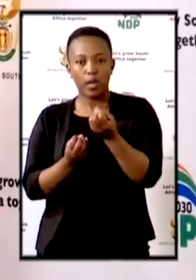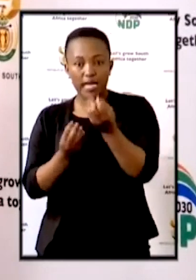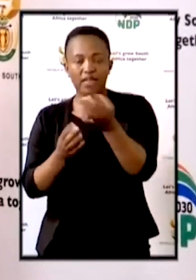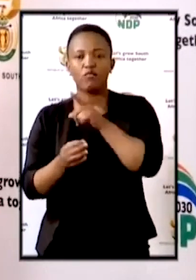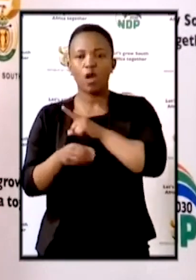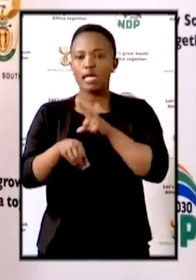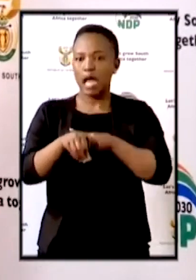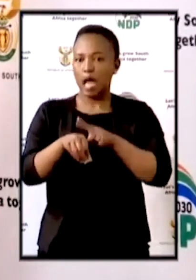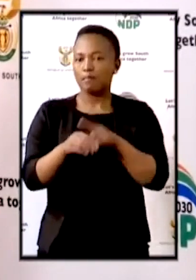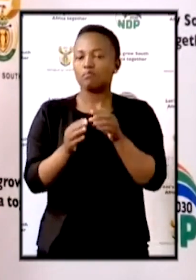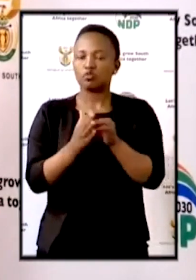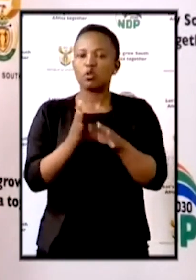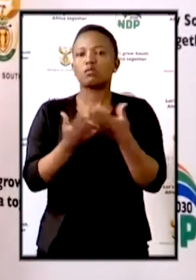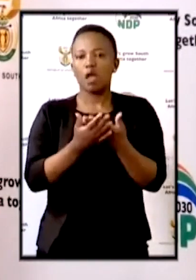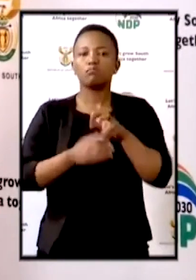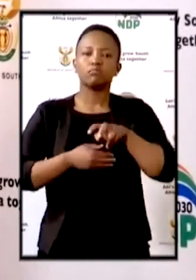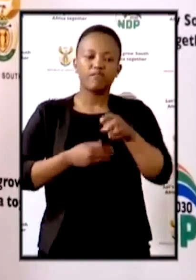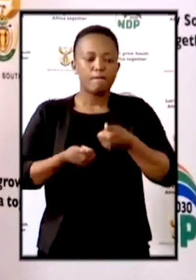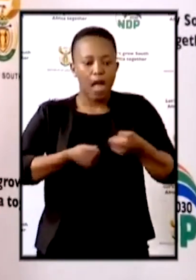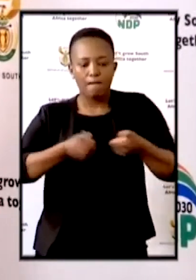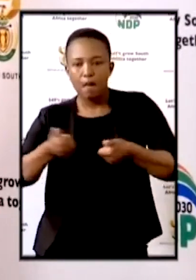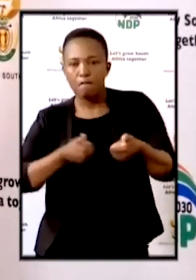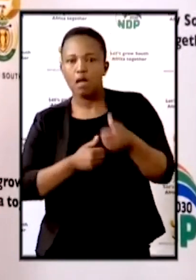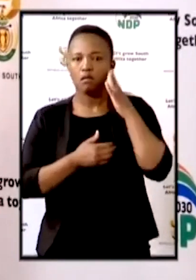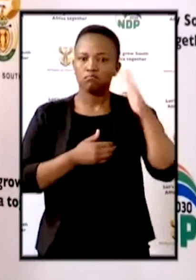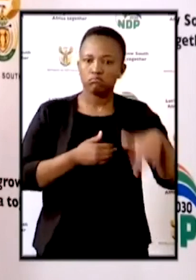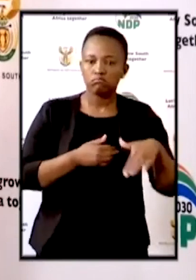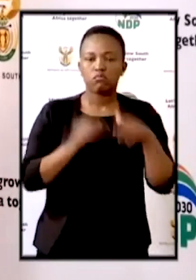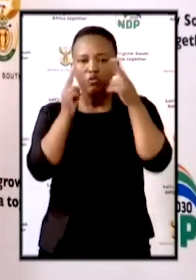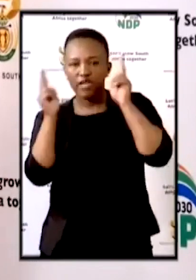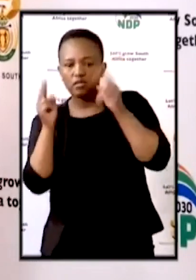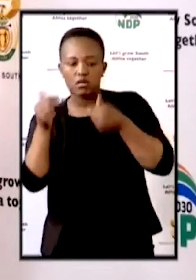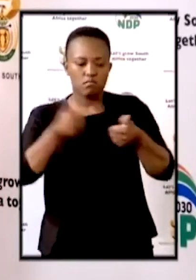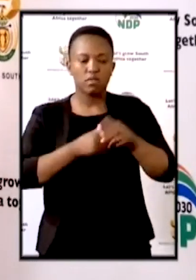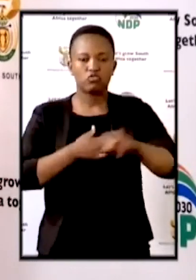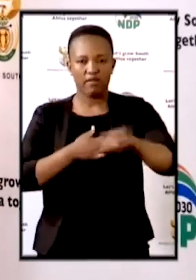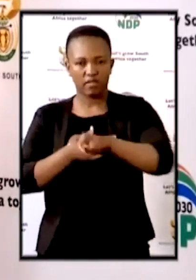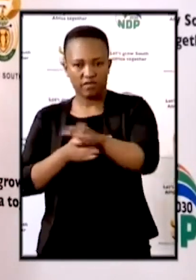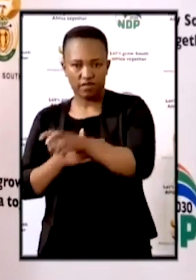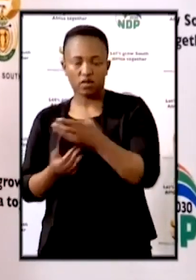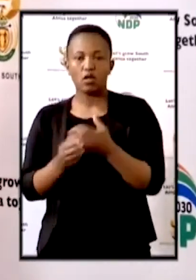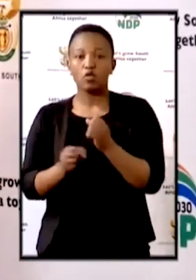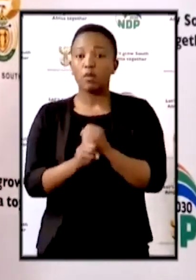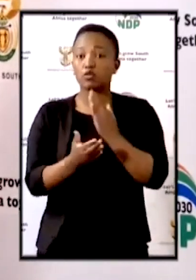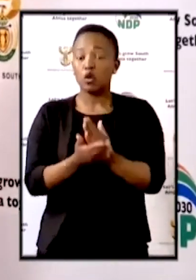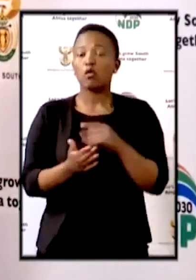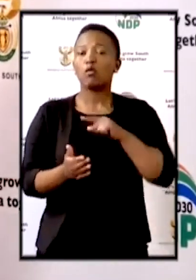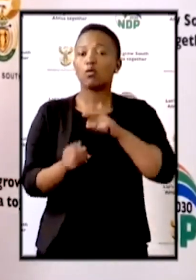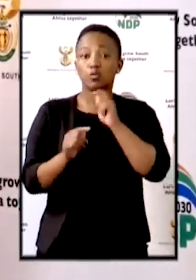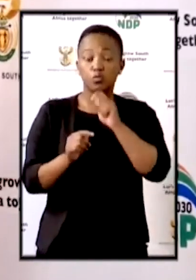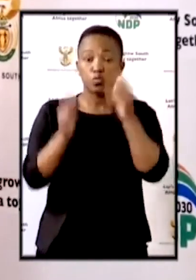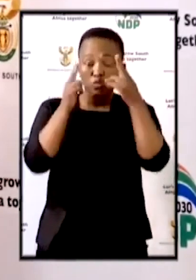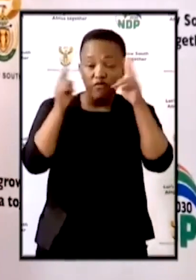allow students to travel back to campuses and for institutions to ensure that the campuses are effectively prepared for